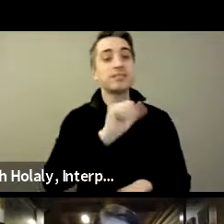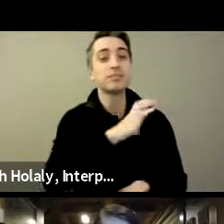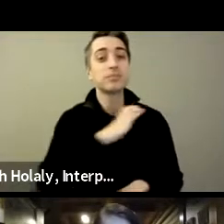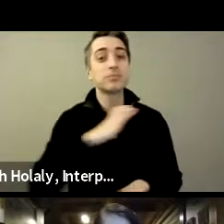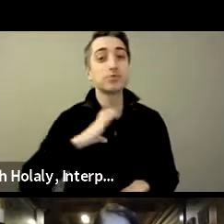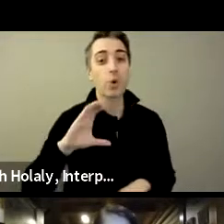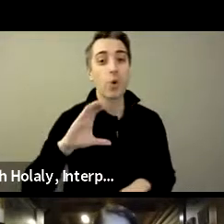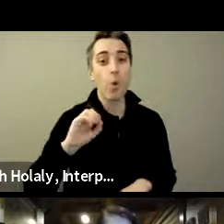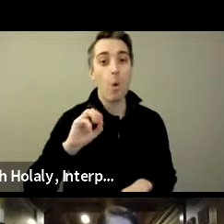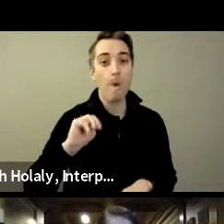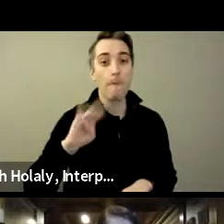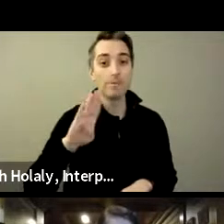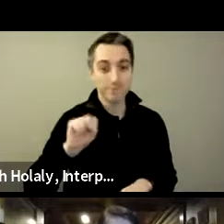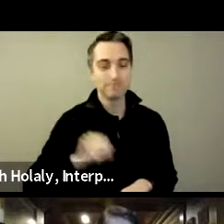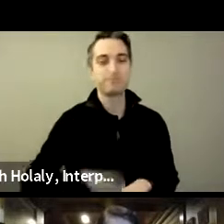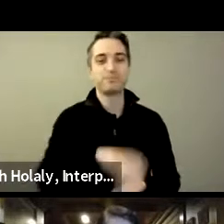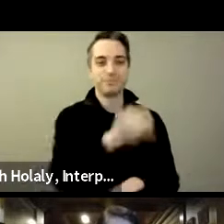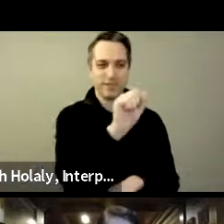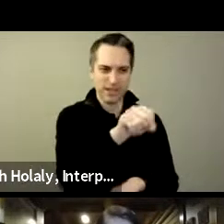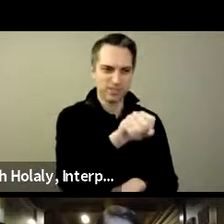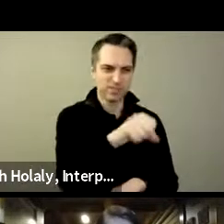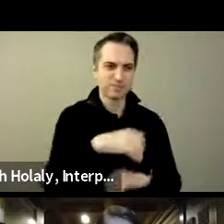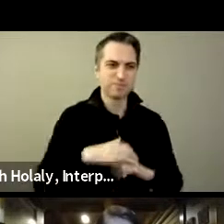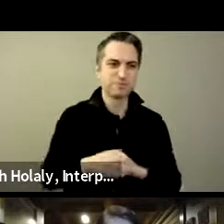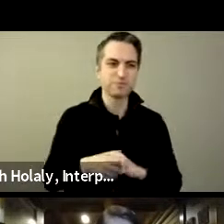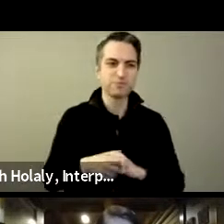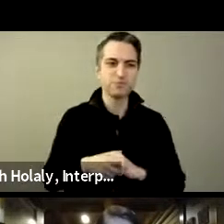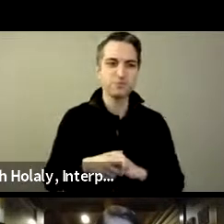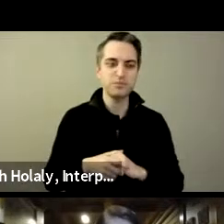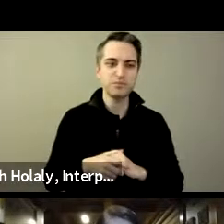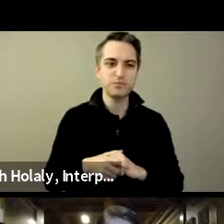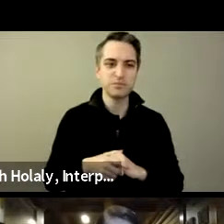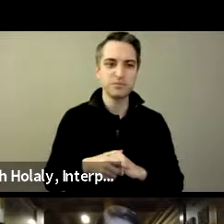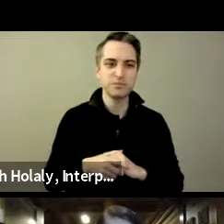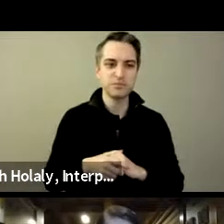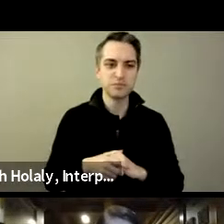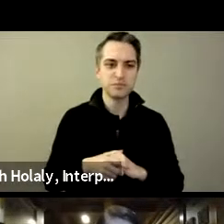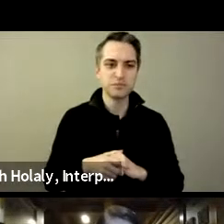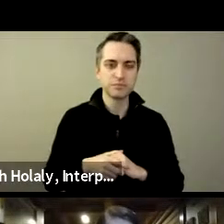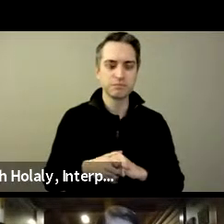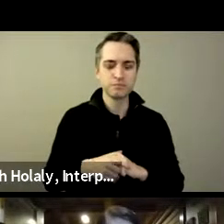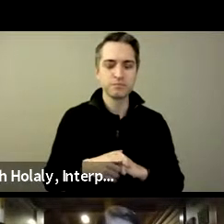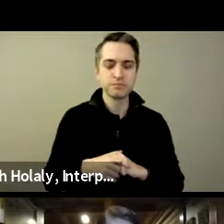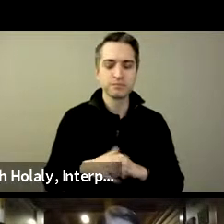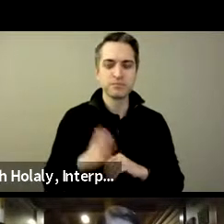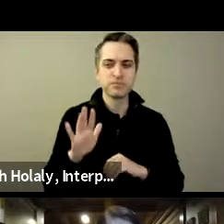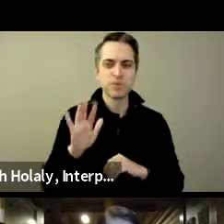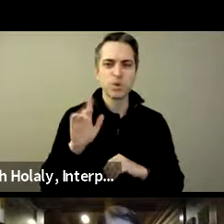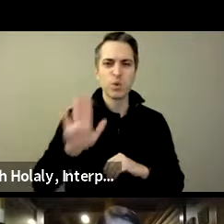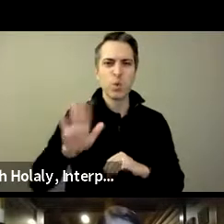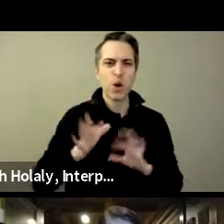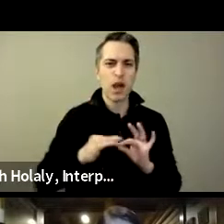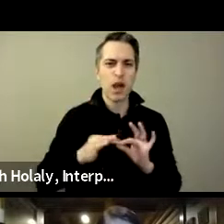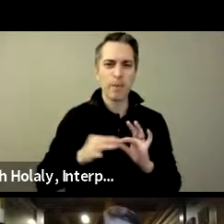Commissioner Combs? Yes. The question I have is relative to a comment that you made relative to